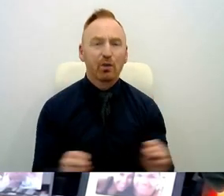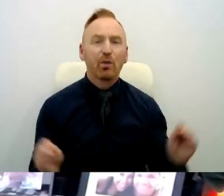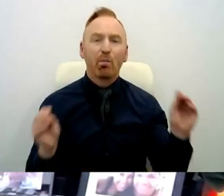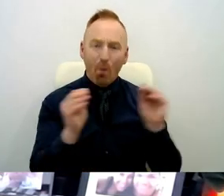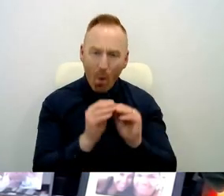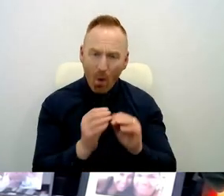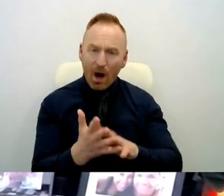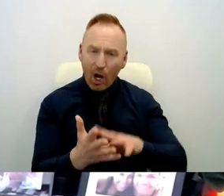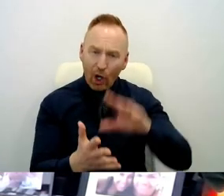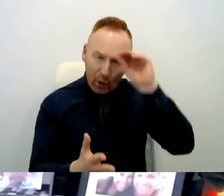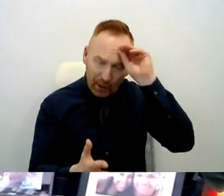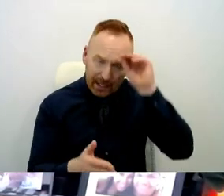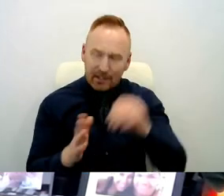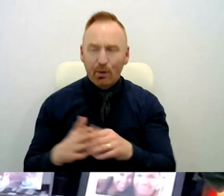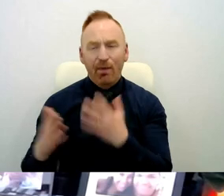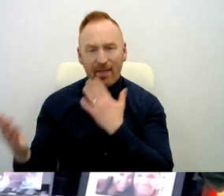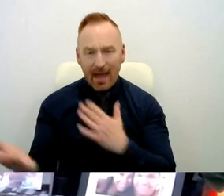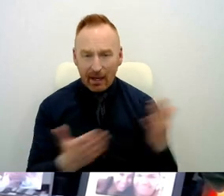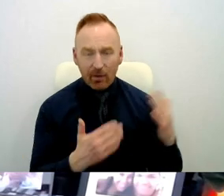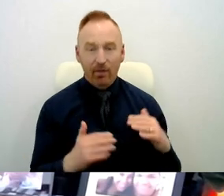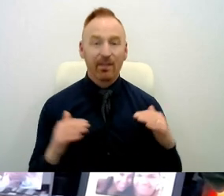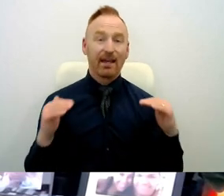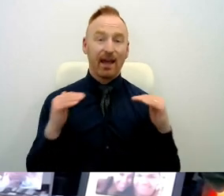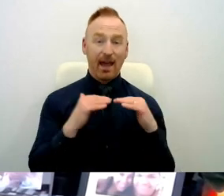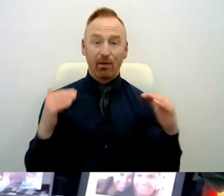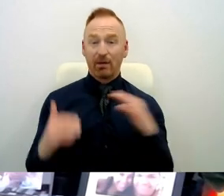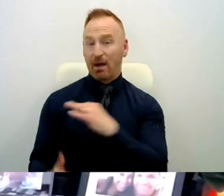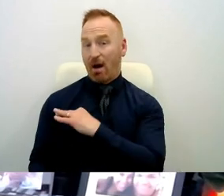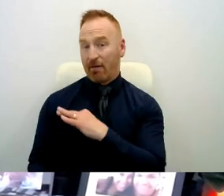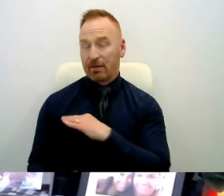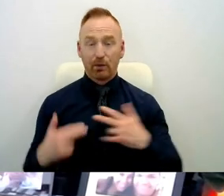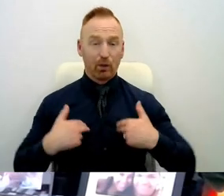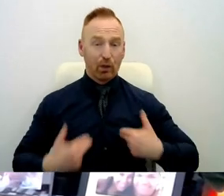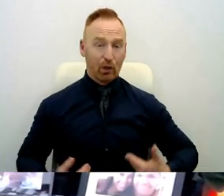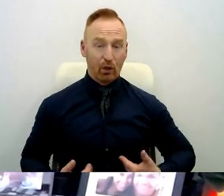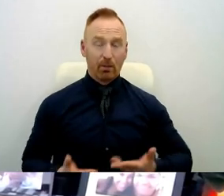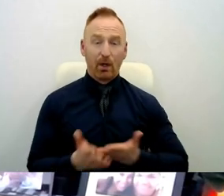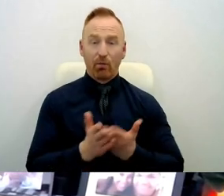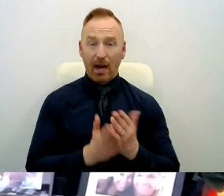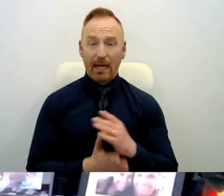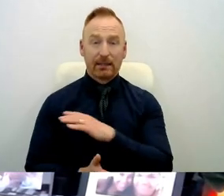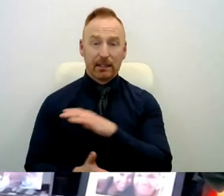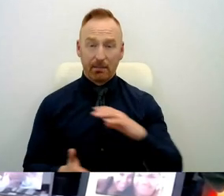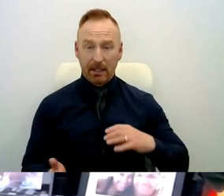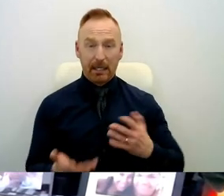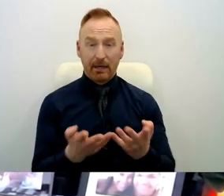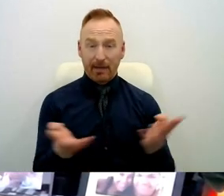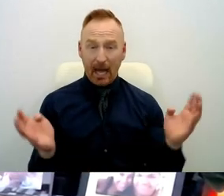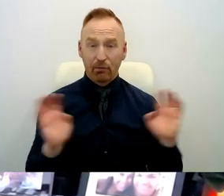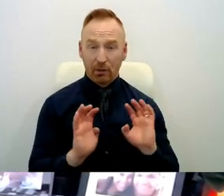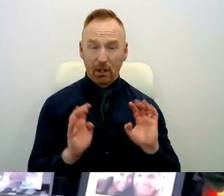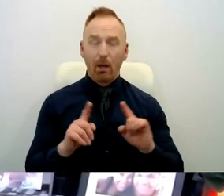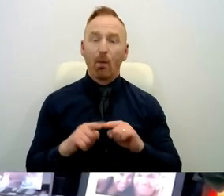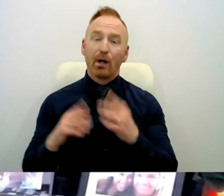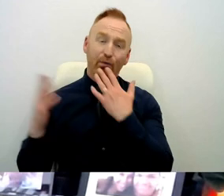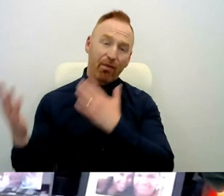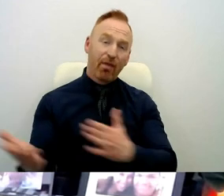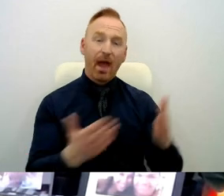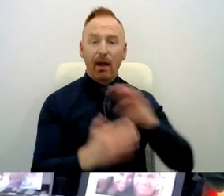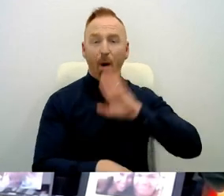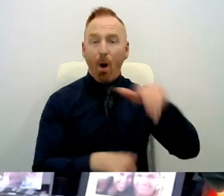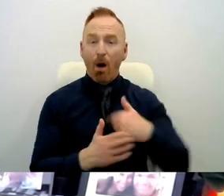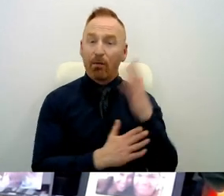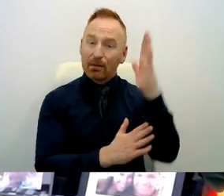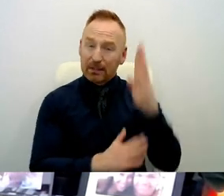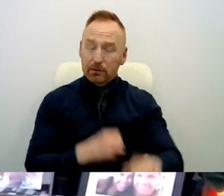So thank you, everyone. And on behalf of the Equity Office and the Human Rights Committee of Council, we do want to thank, again, all